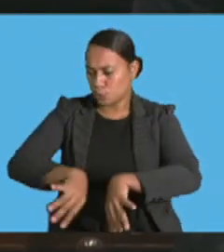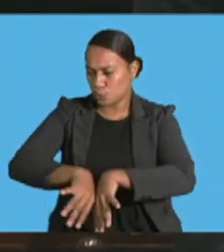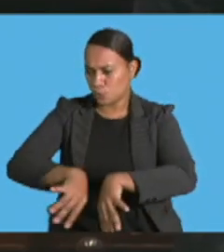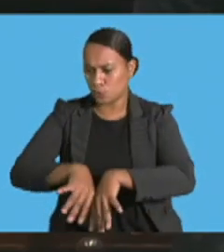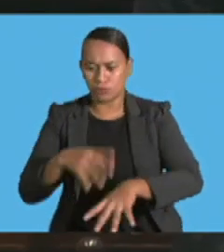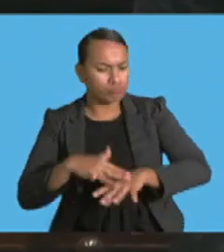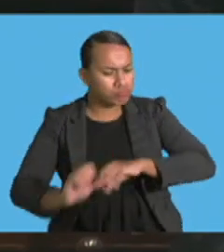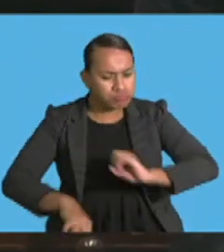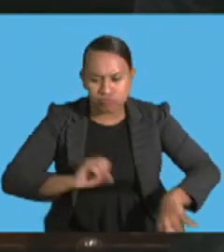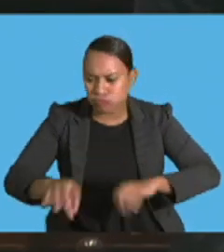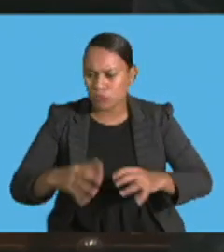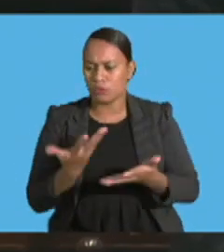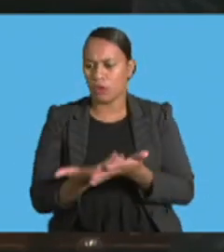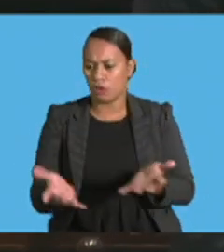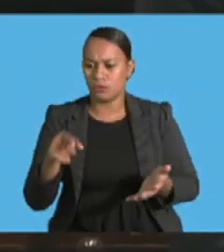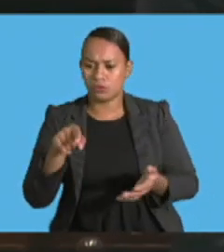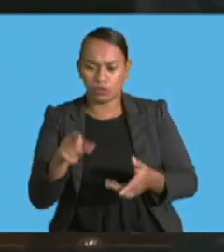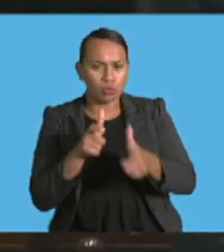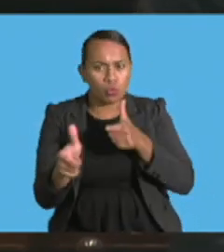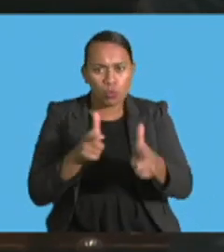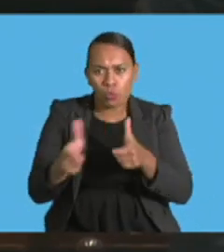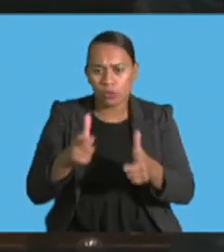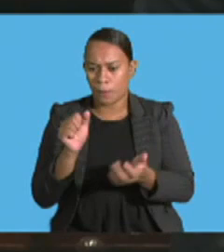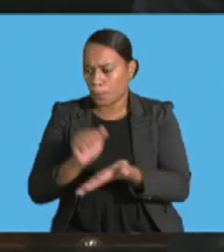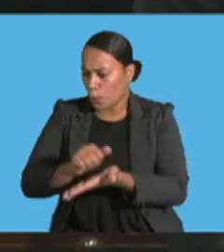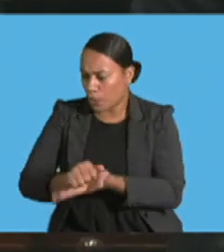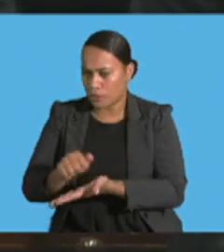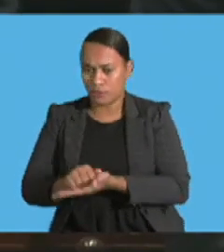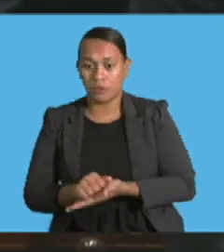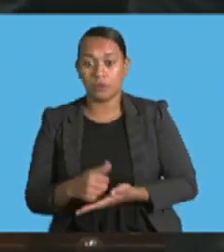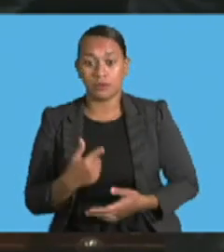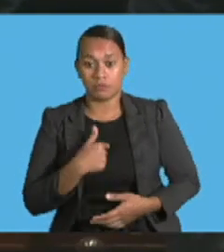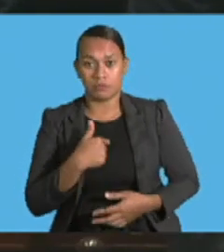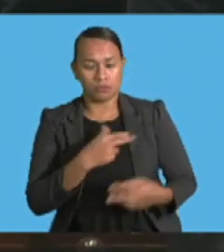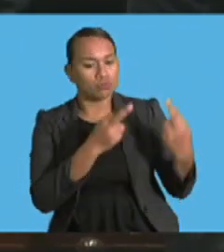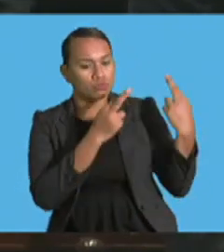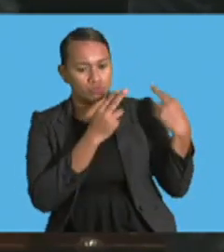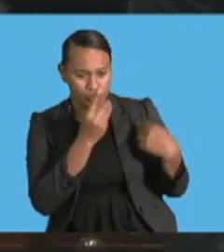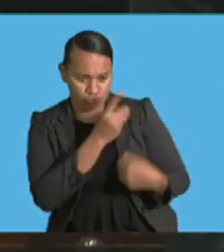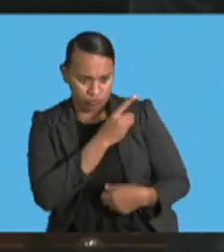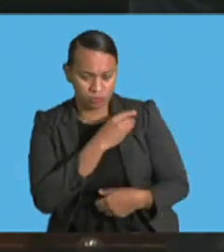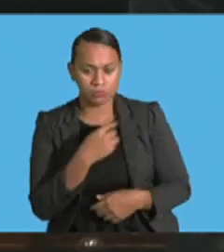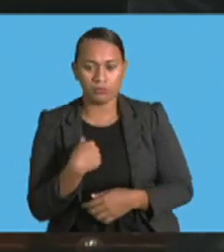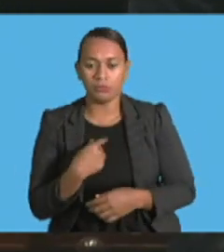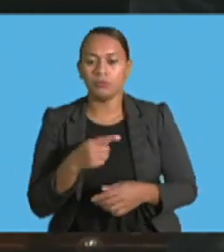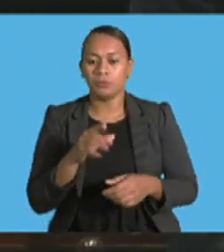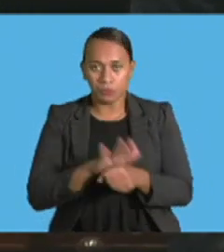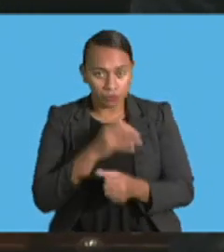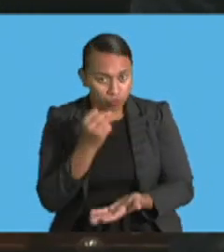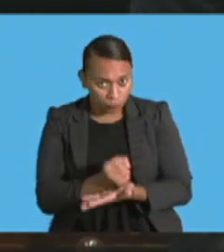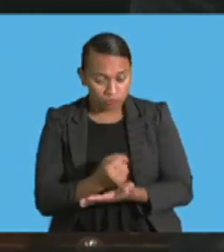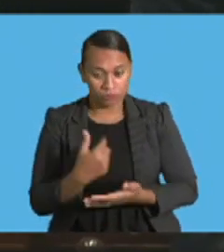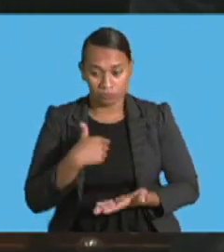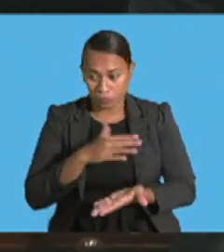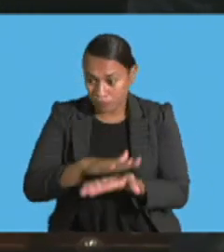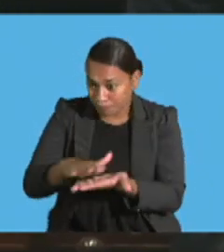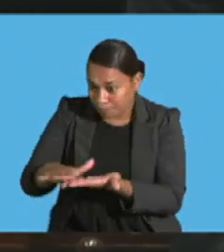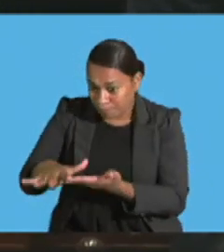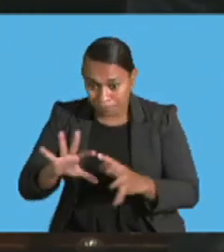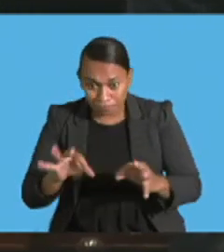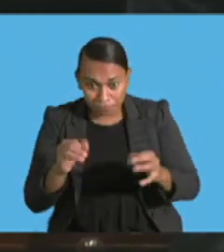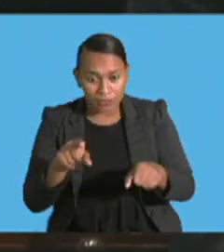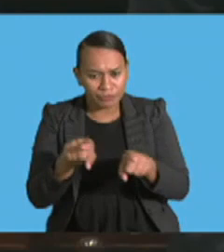says, provided for in the Constitution, it is our obligation and duty to leave the state of environment as our forefathers had left it for